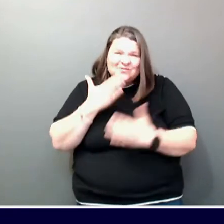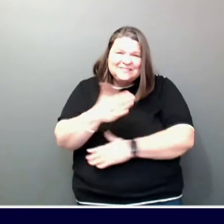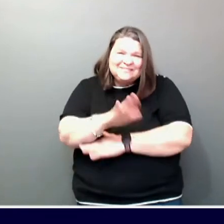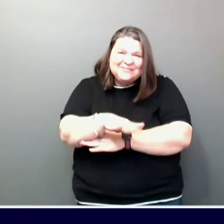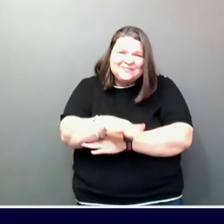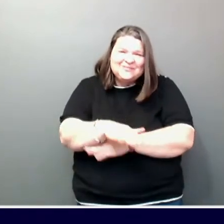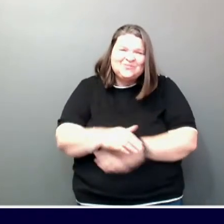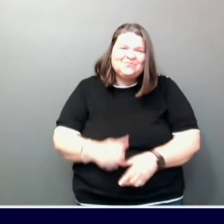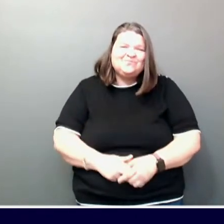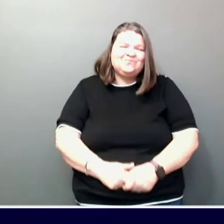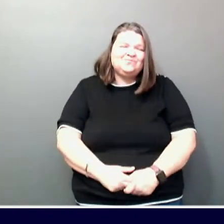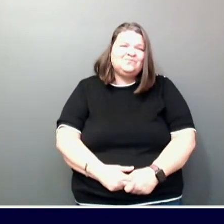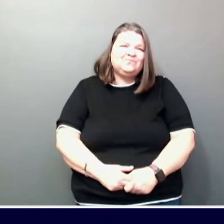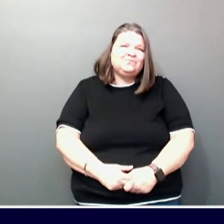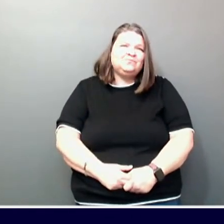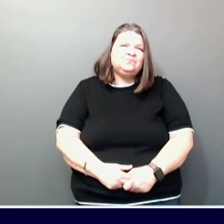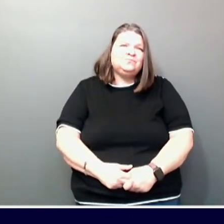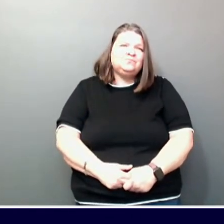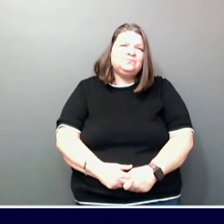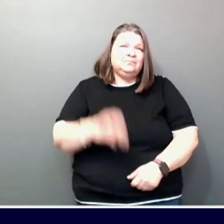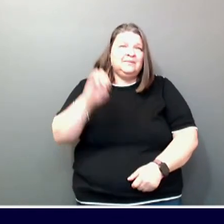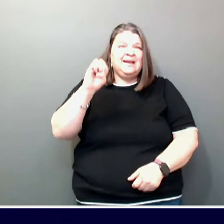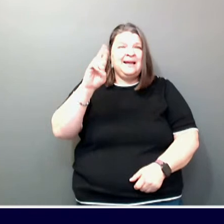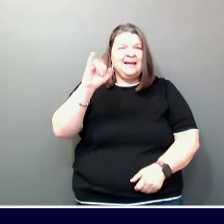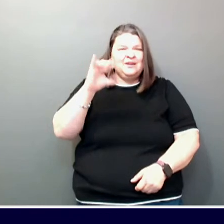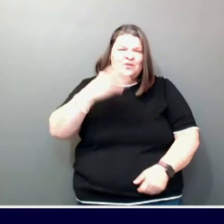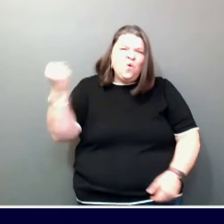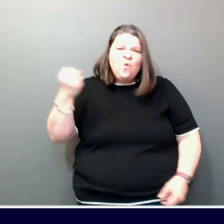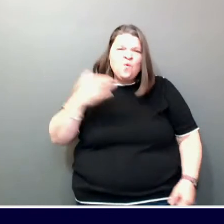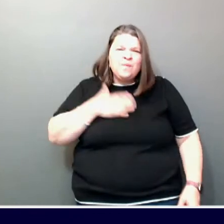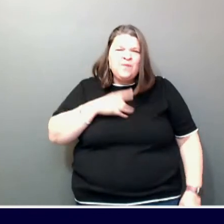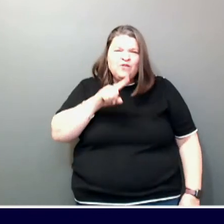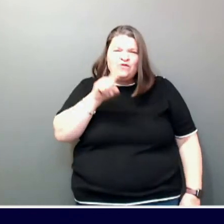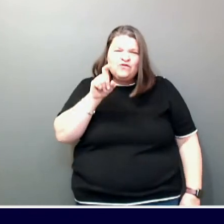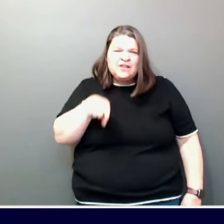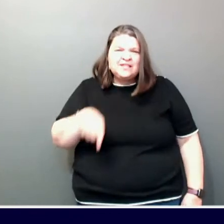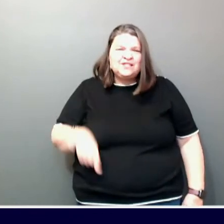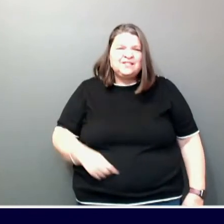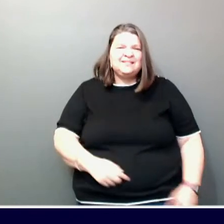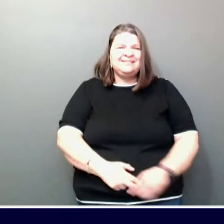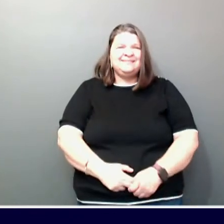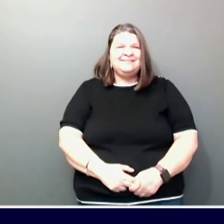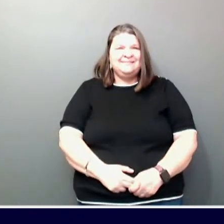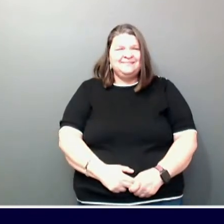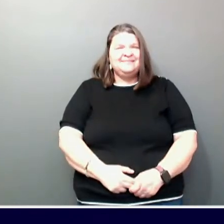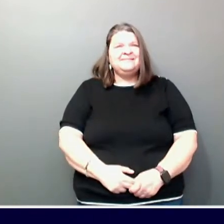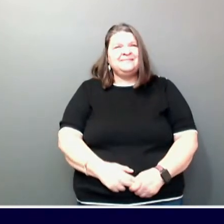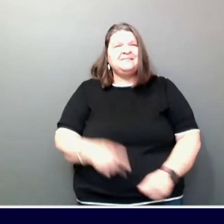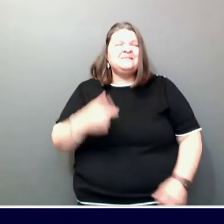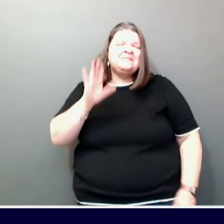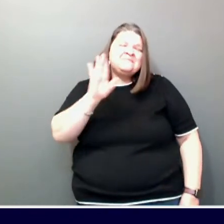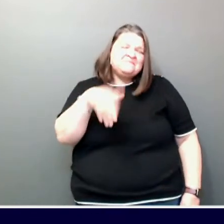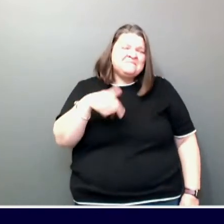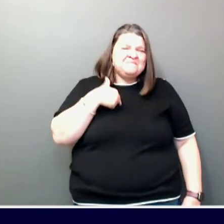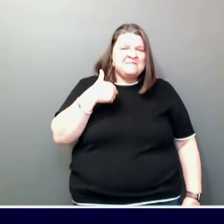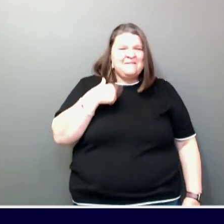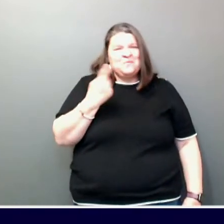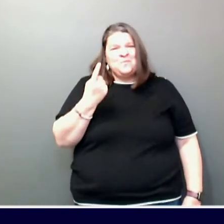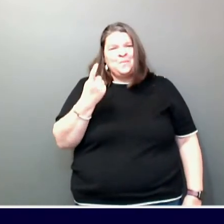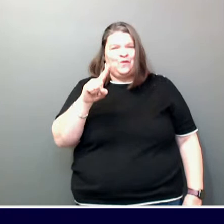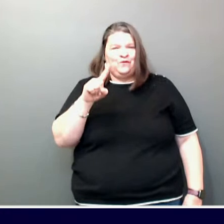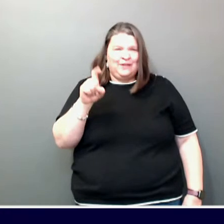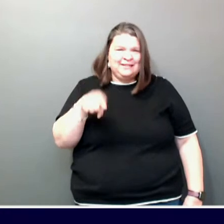Eric Russell kind of stole my thunder with that last question, but I have a follow-up. So I'm